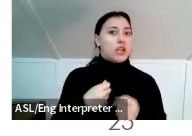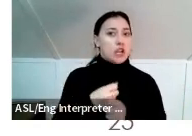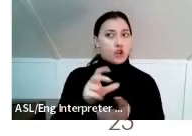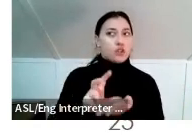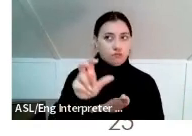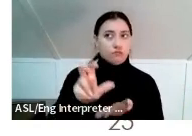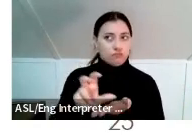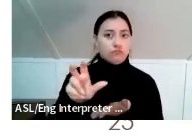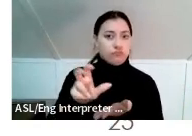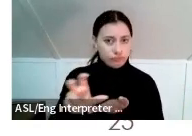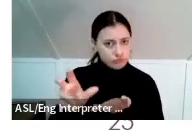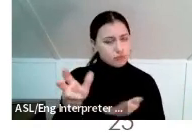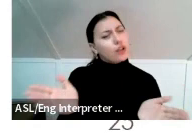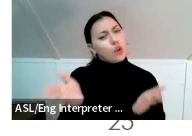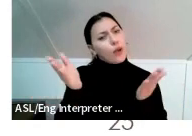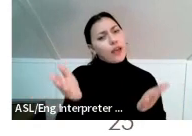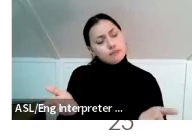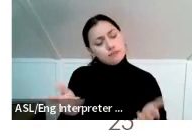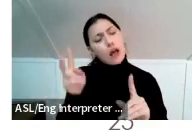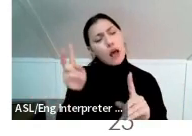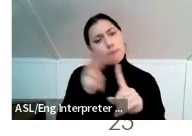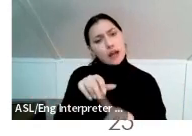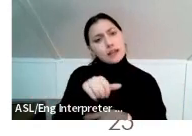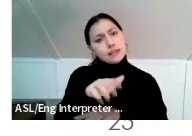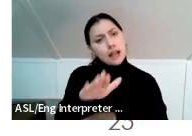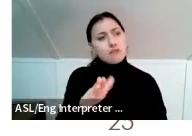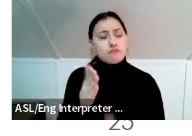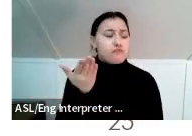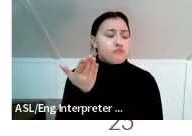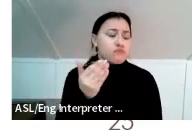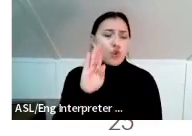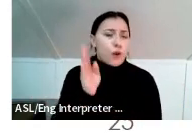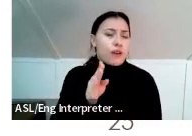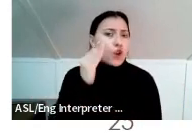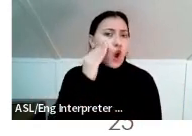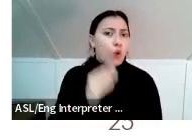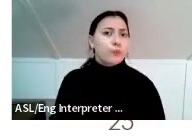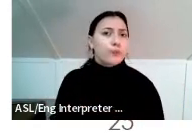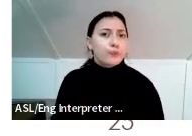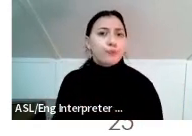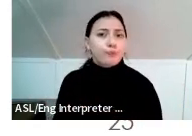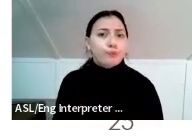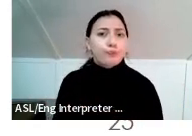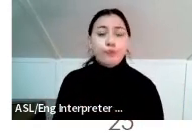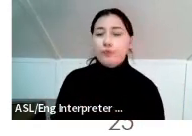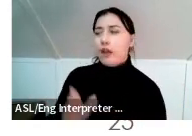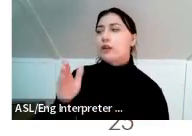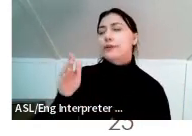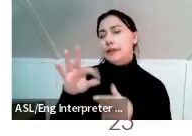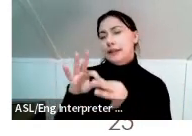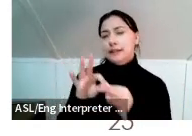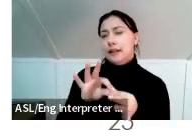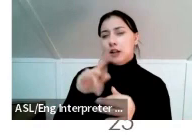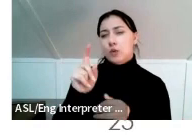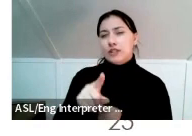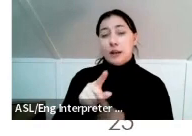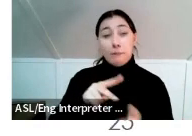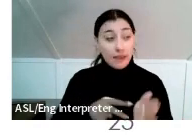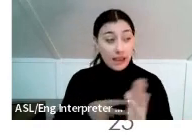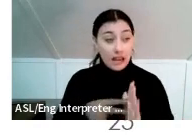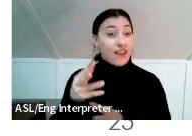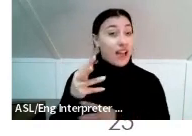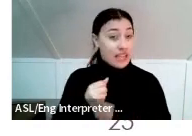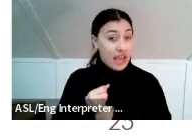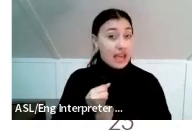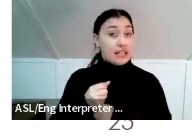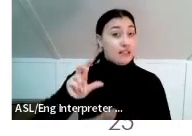encourage you to apply. And then just a clarification. So mm-hmm. Does that mean that if you've received funding, you're ineligible, or does